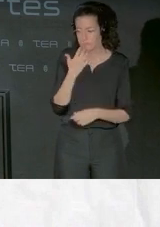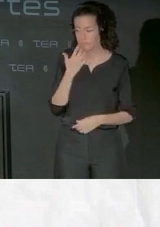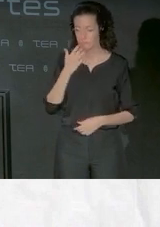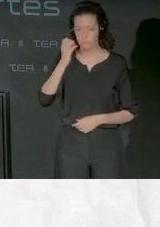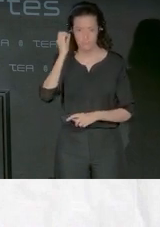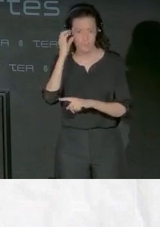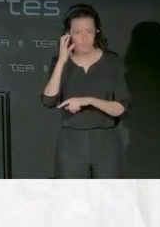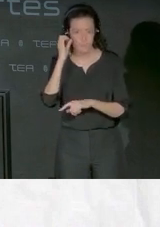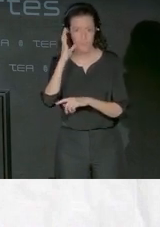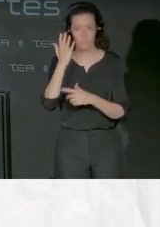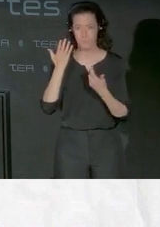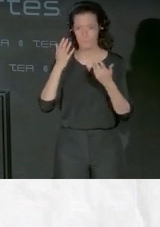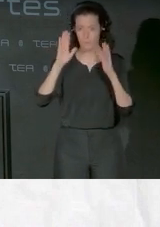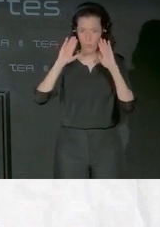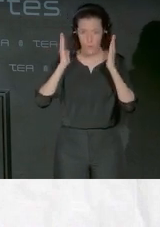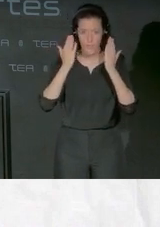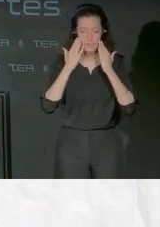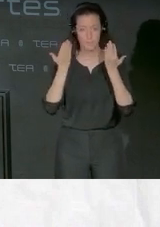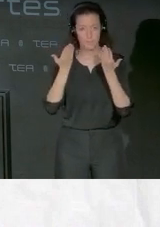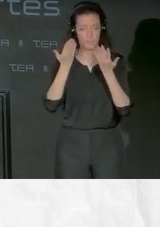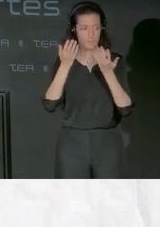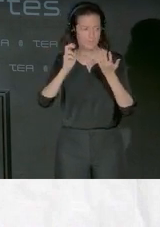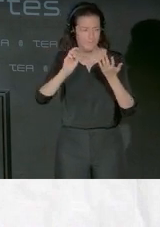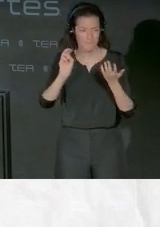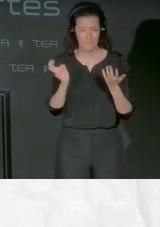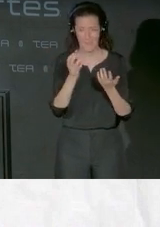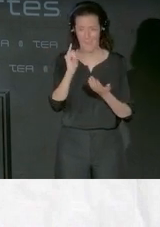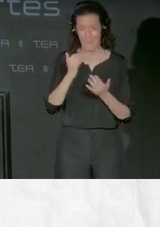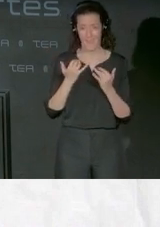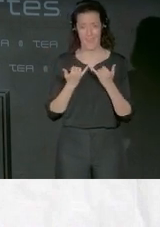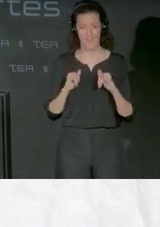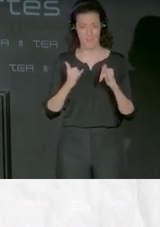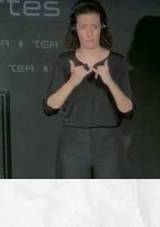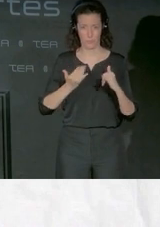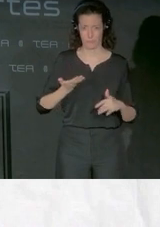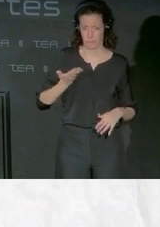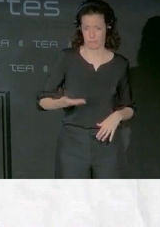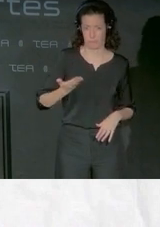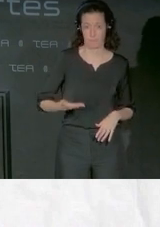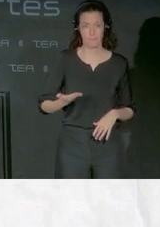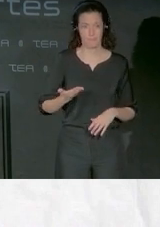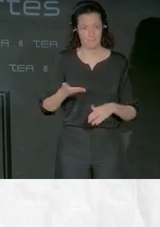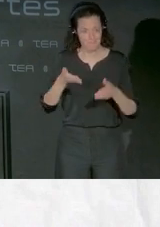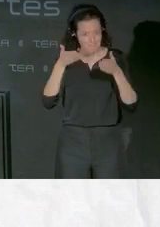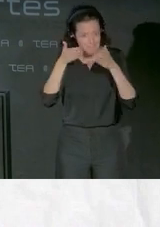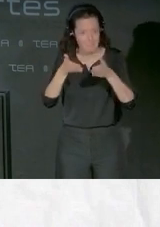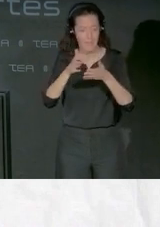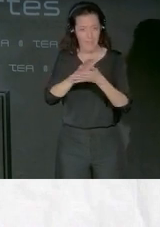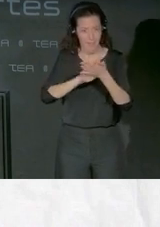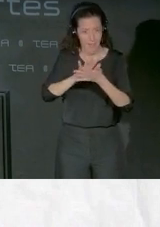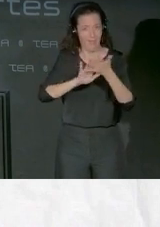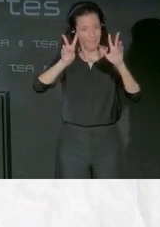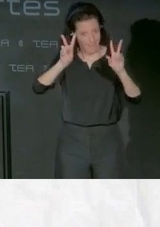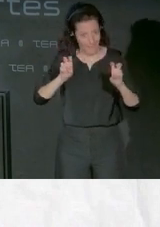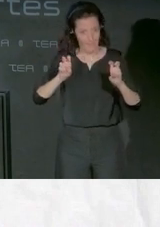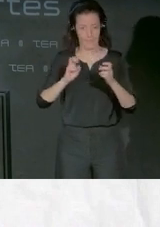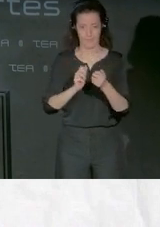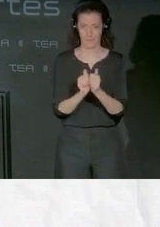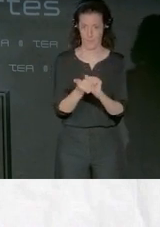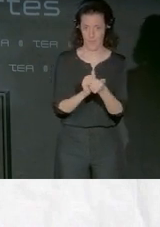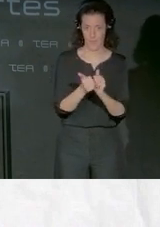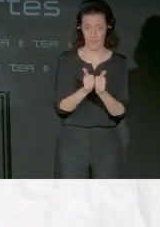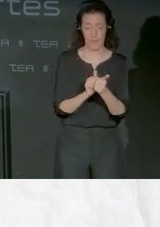are happening throughout the year, kind of opening them up a bit more to other sectors to, let's say,